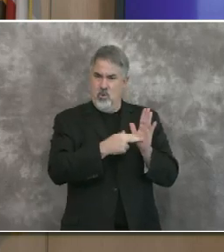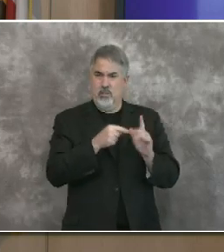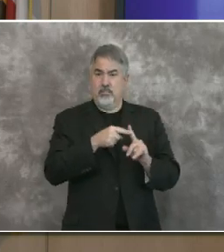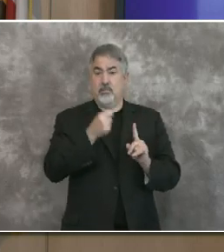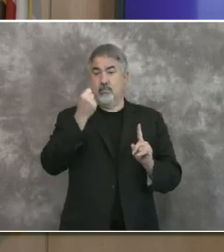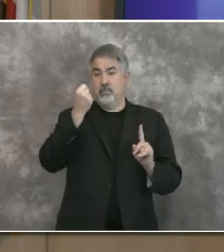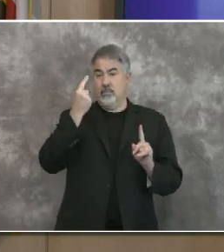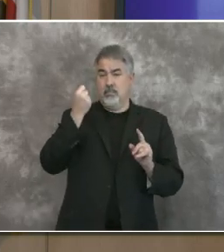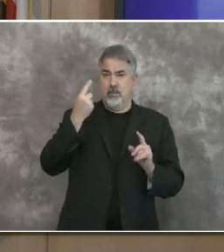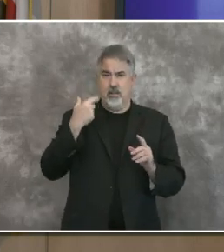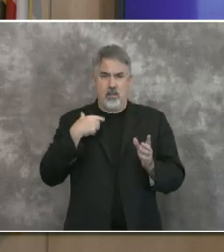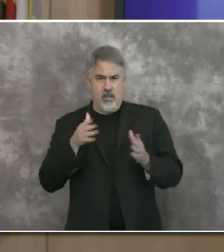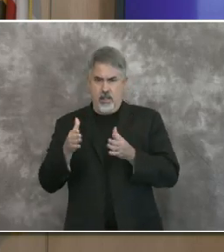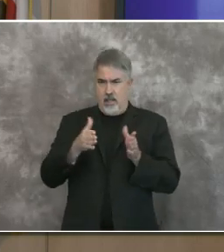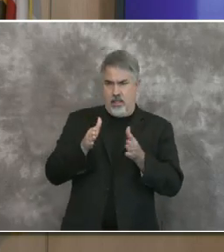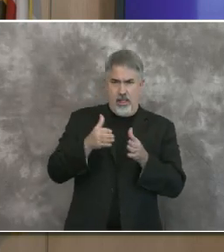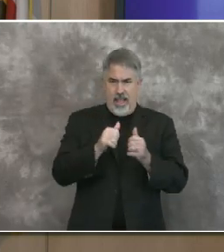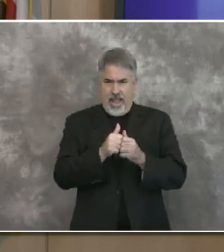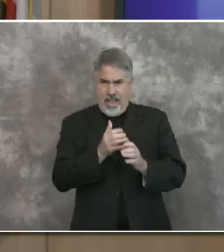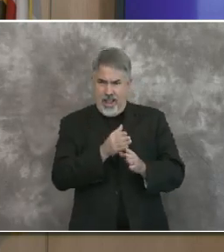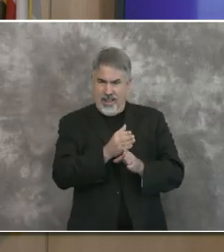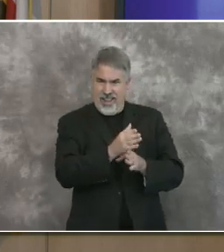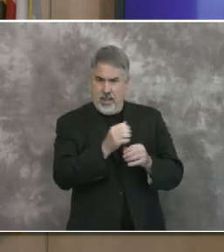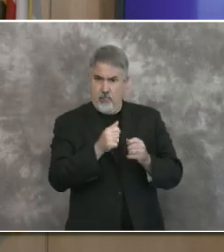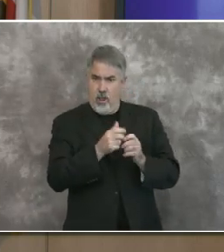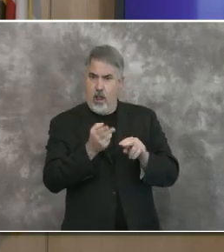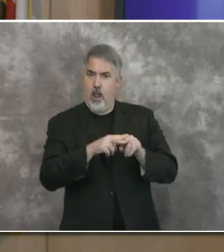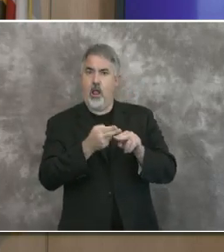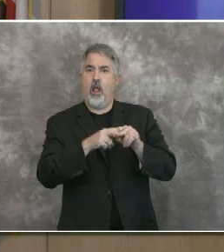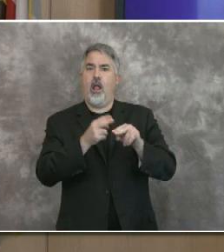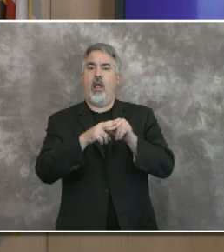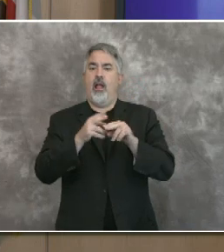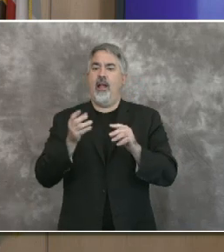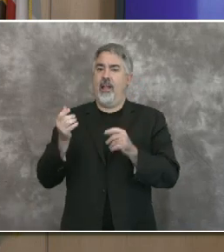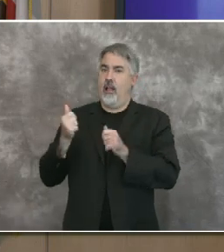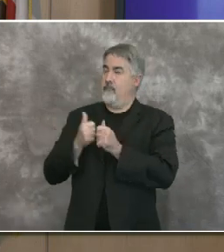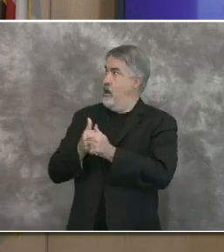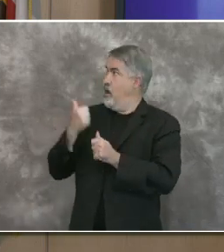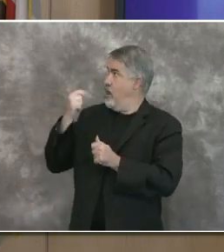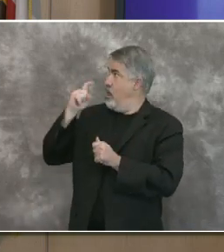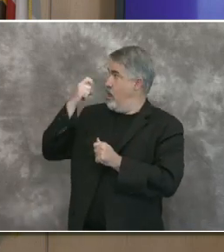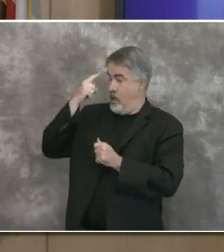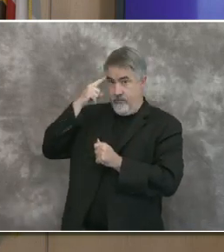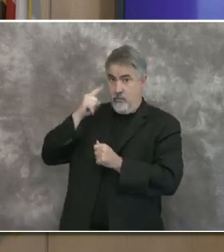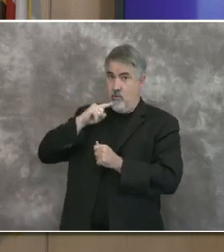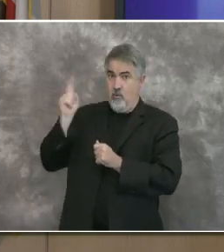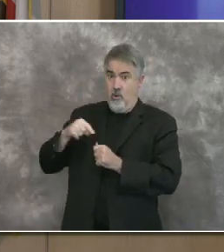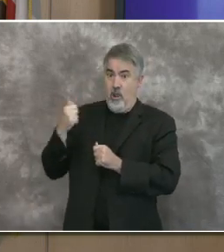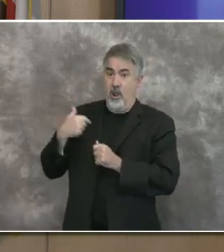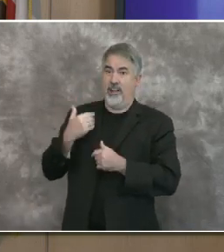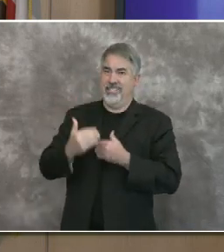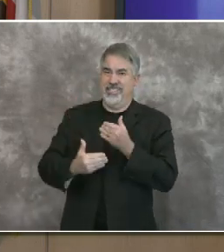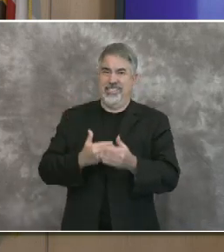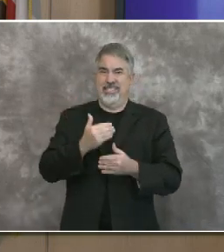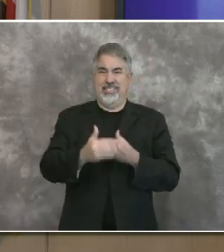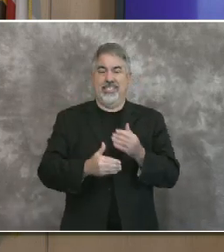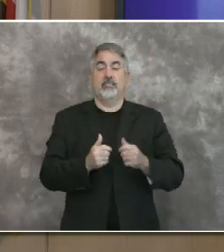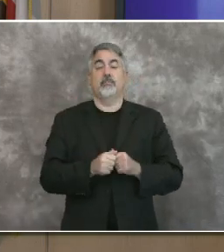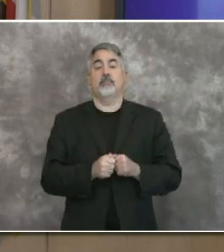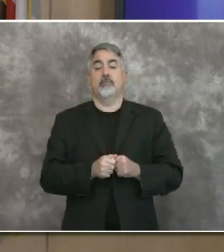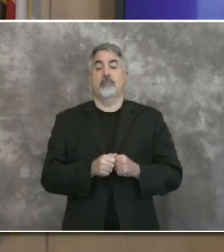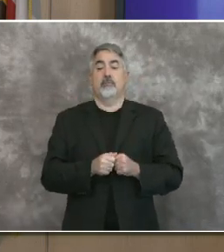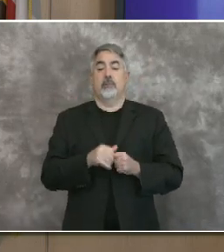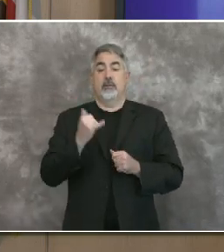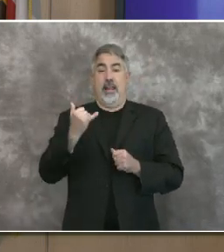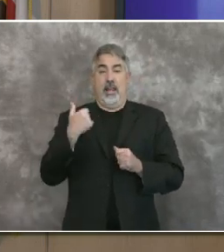we are turning the dial. Additionally, per the governor's direction and order today, they are reopening and adding